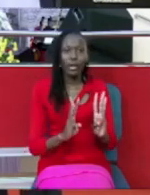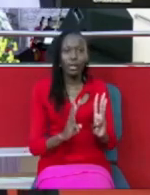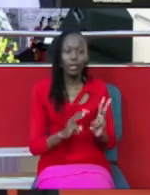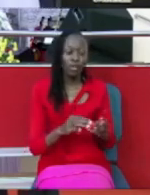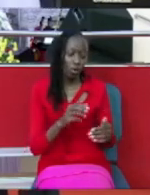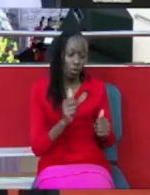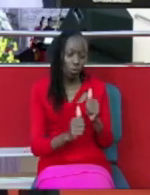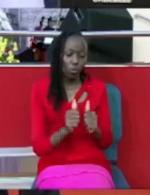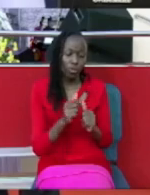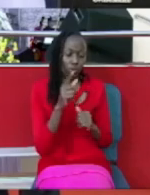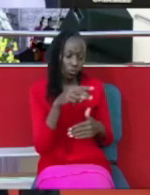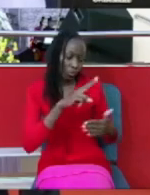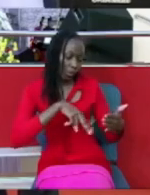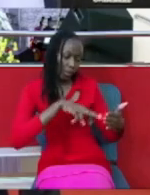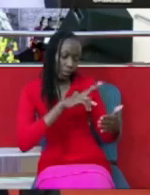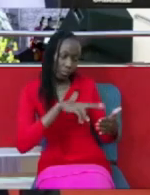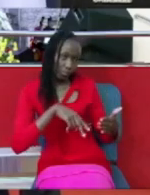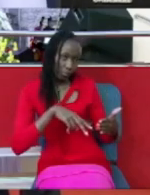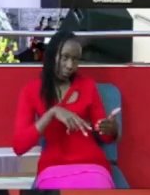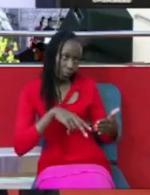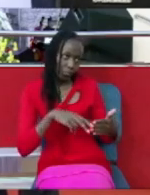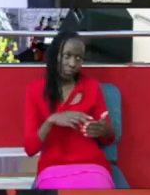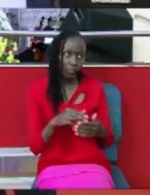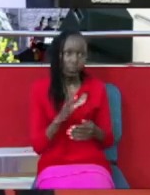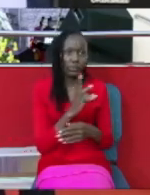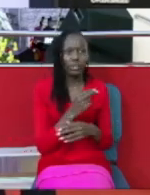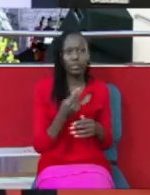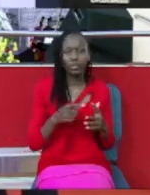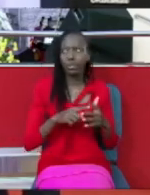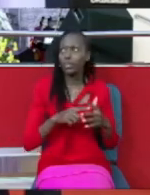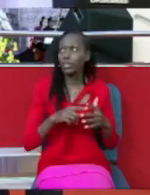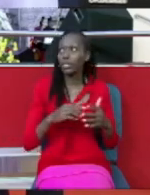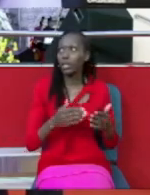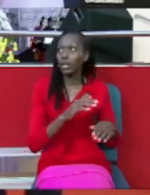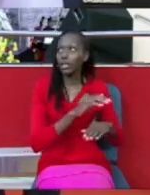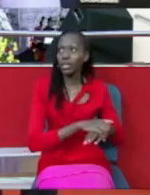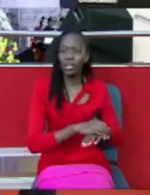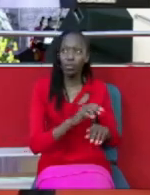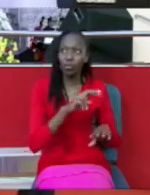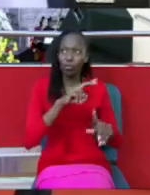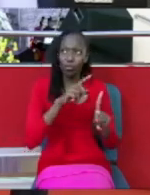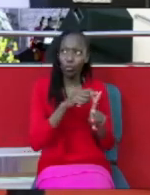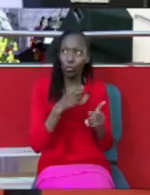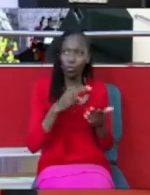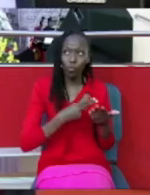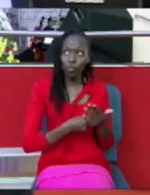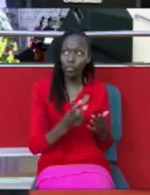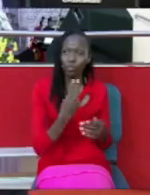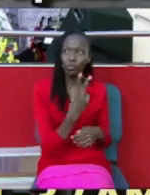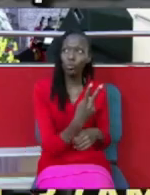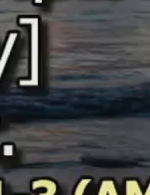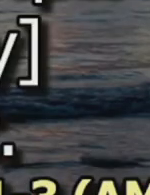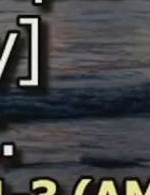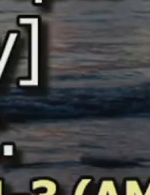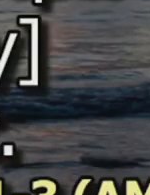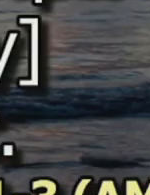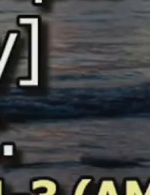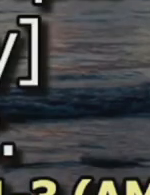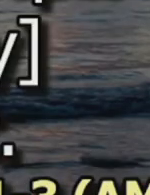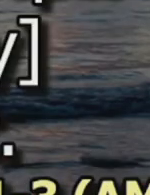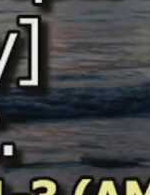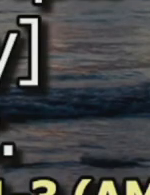kukupa kiunganisho kwa mtu aliyeheri. And we'll get it in verse 2. Na utaipata katika mstari wa pili. If you can project it for